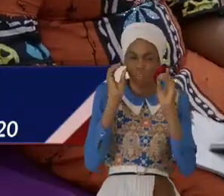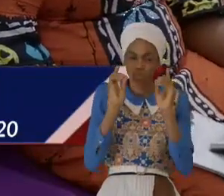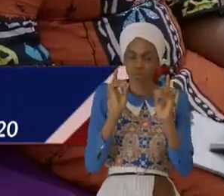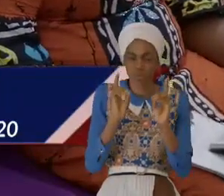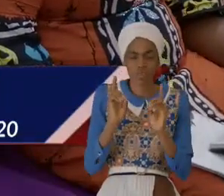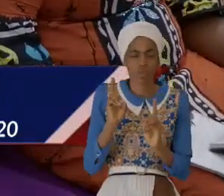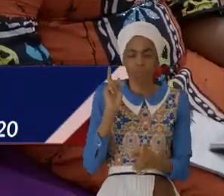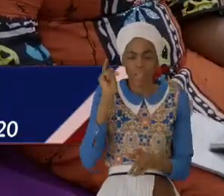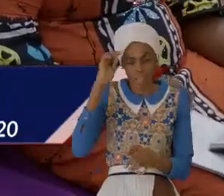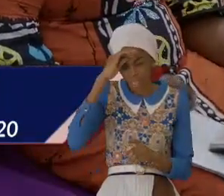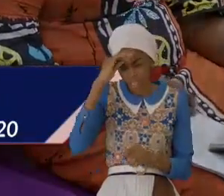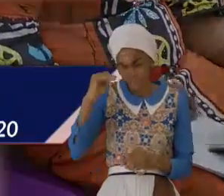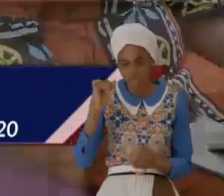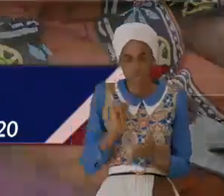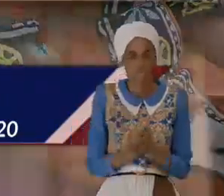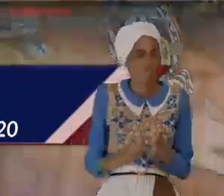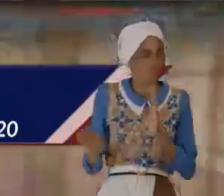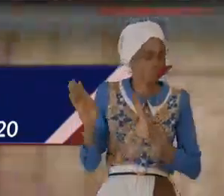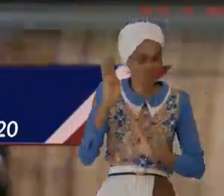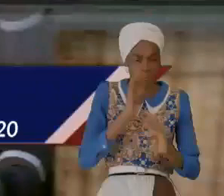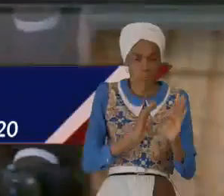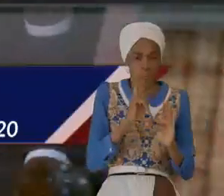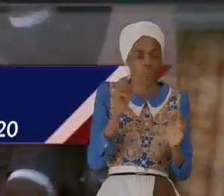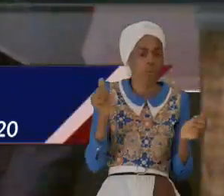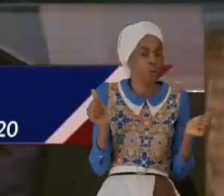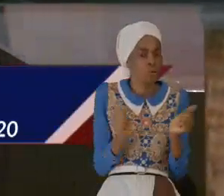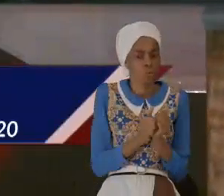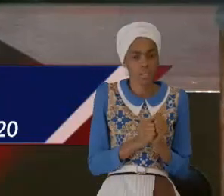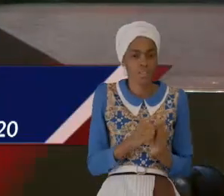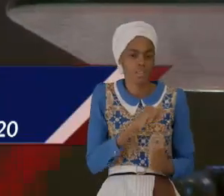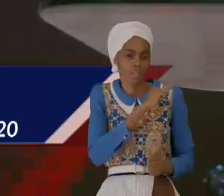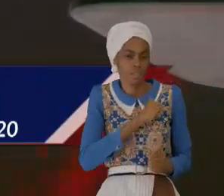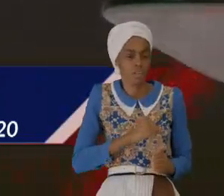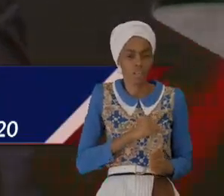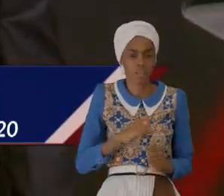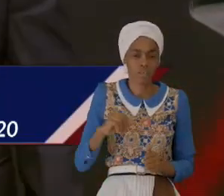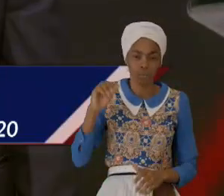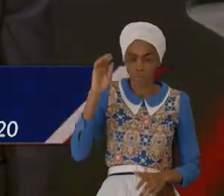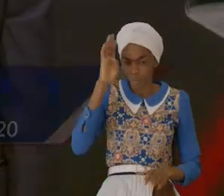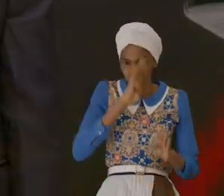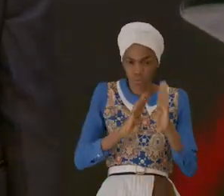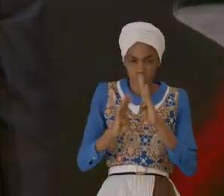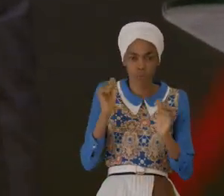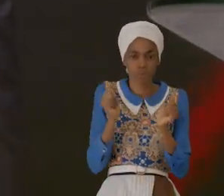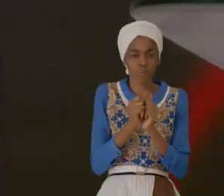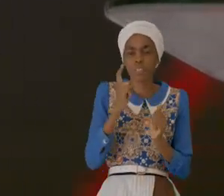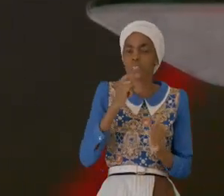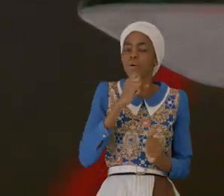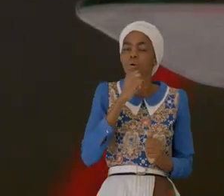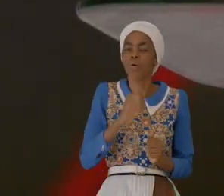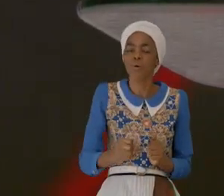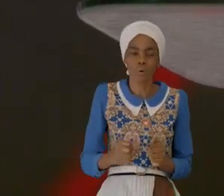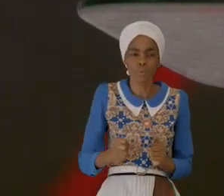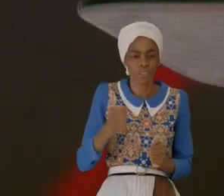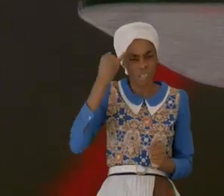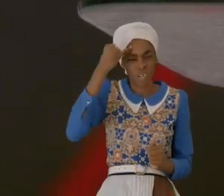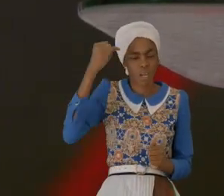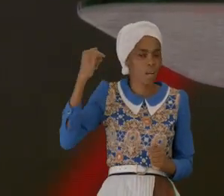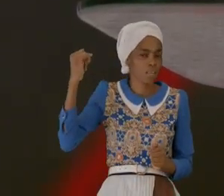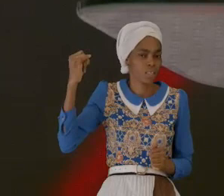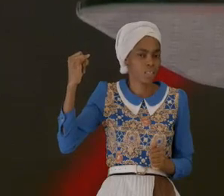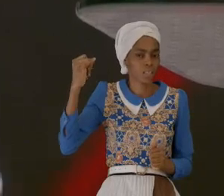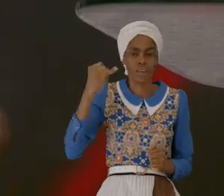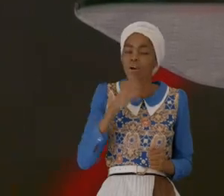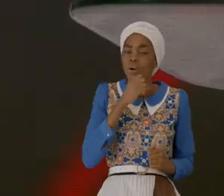you with the ideas and the traditions of the old abolished